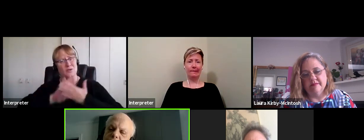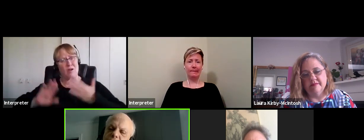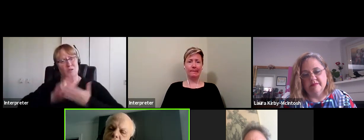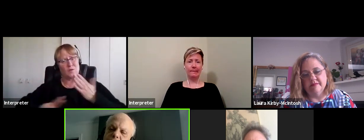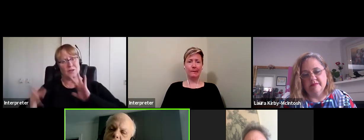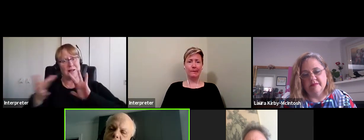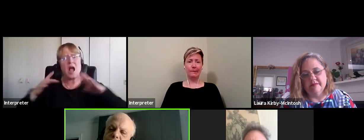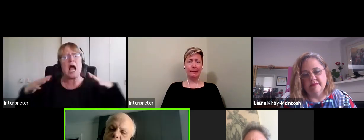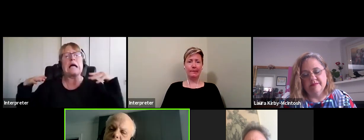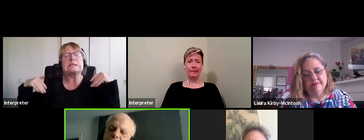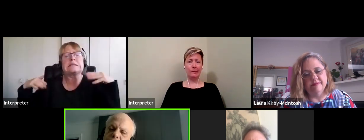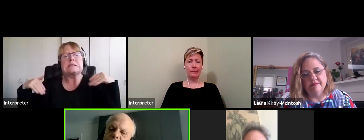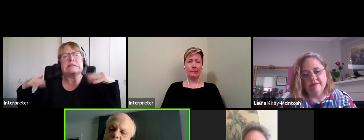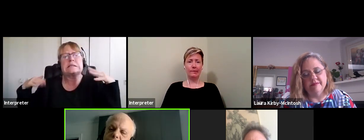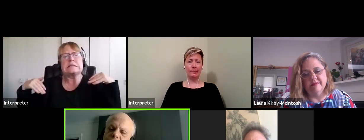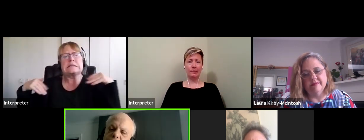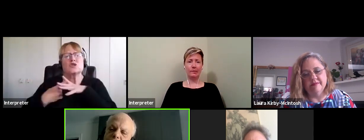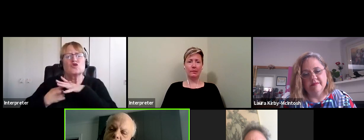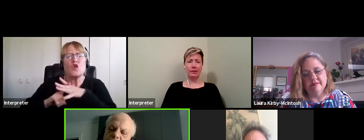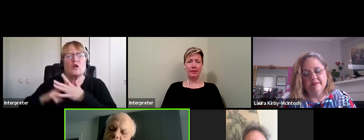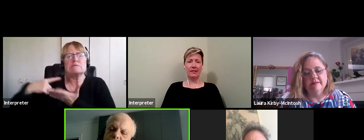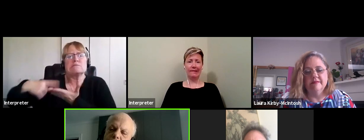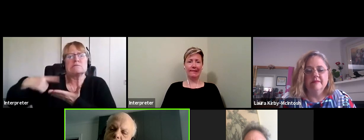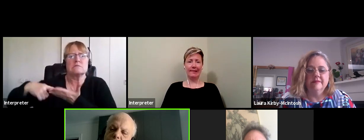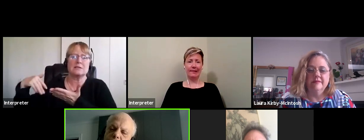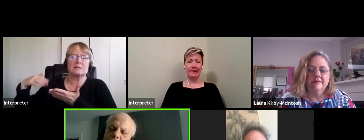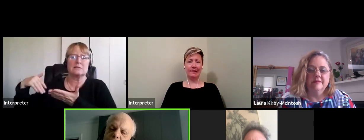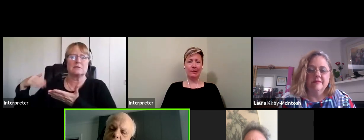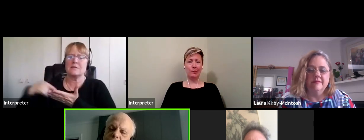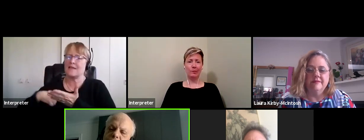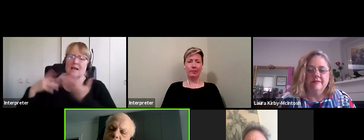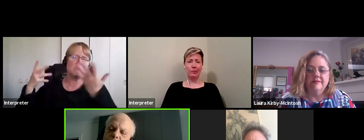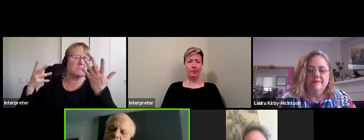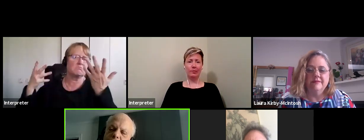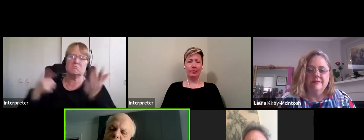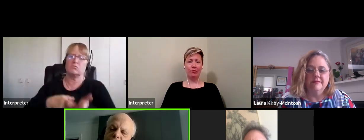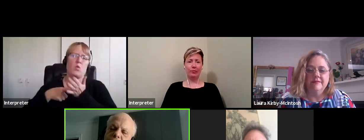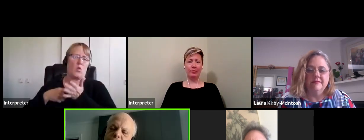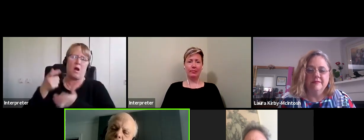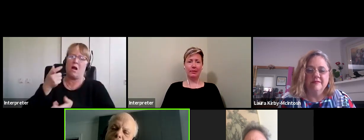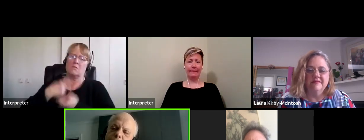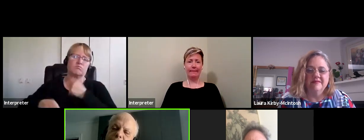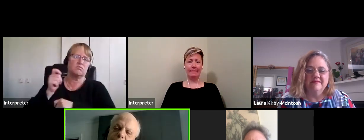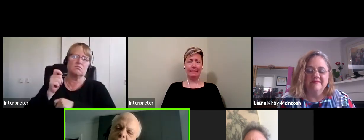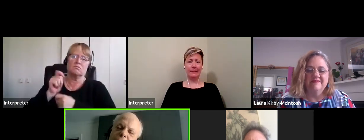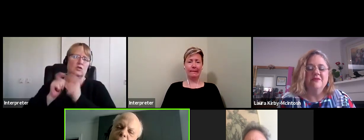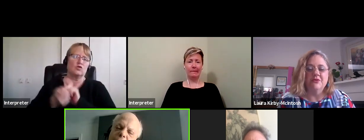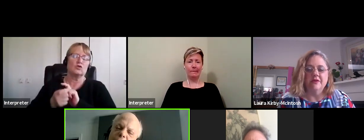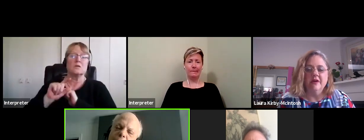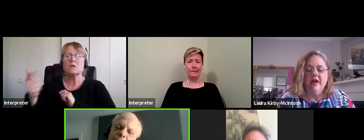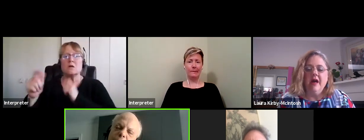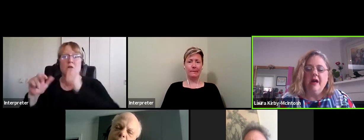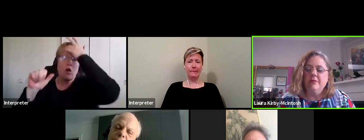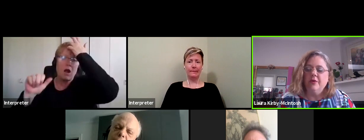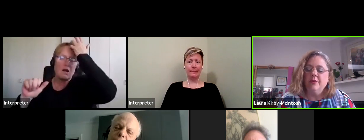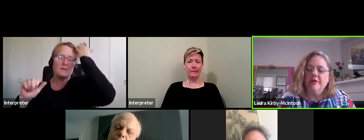even start a conversation. That's got to change. Over to you, Laura. And then if you want to take us into our wrap up.